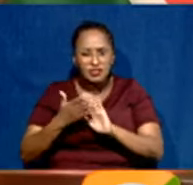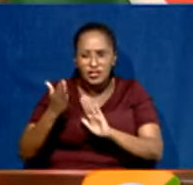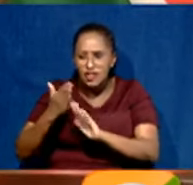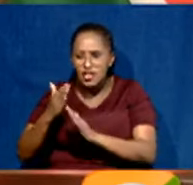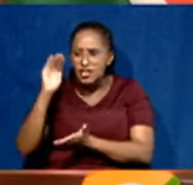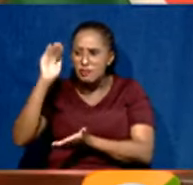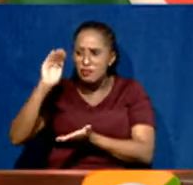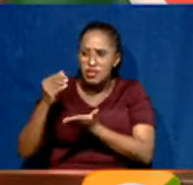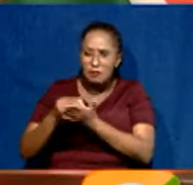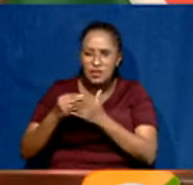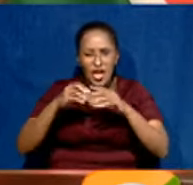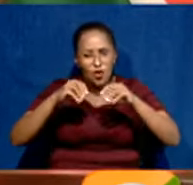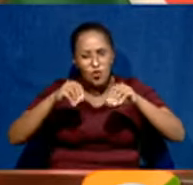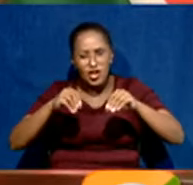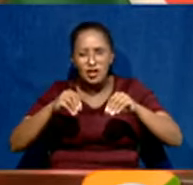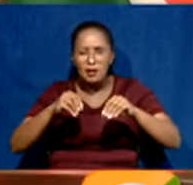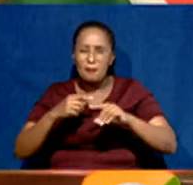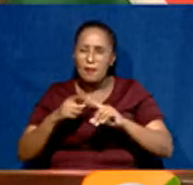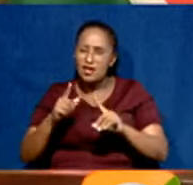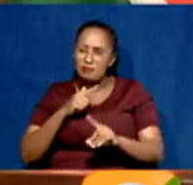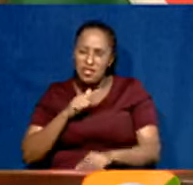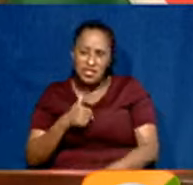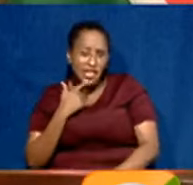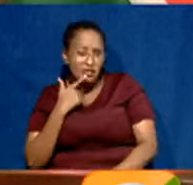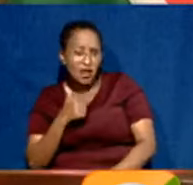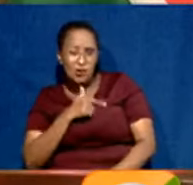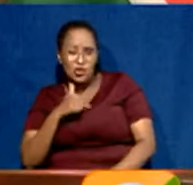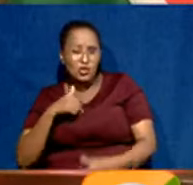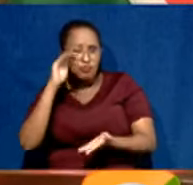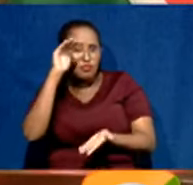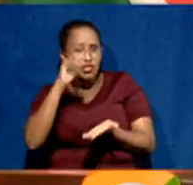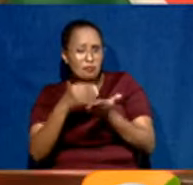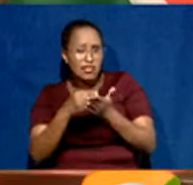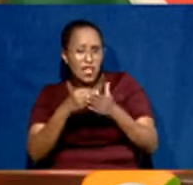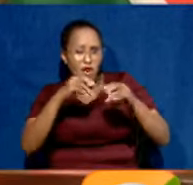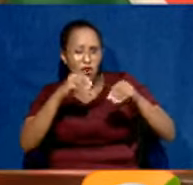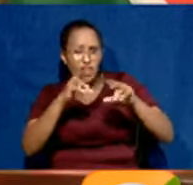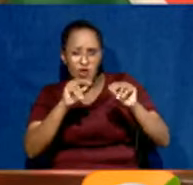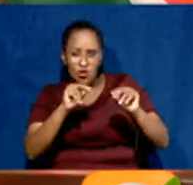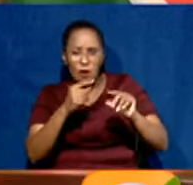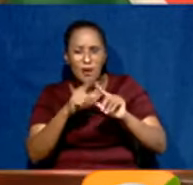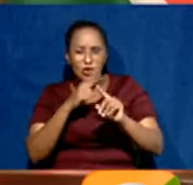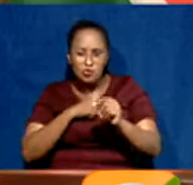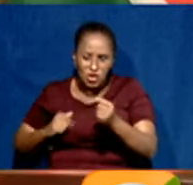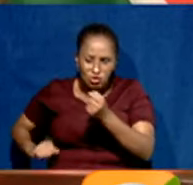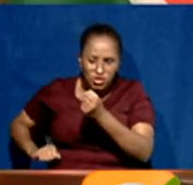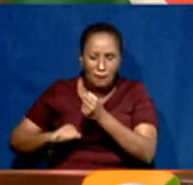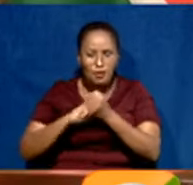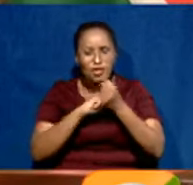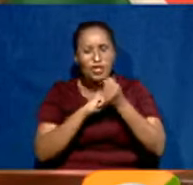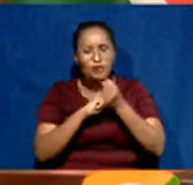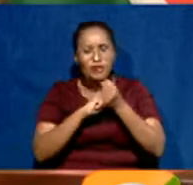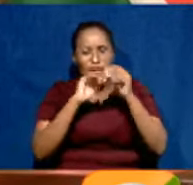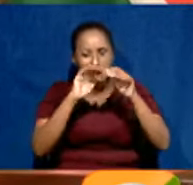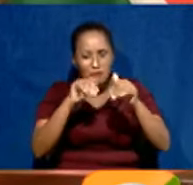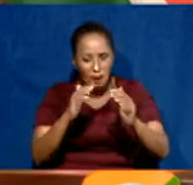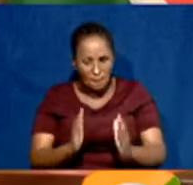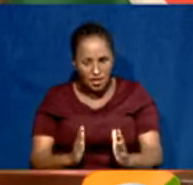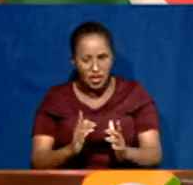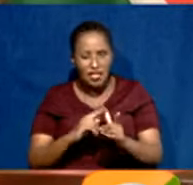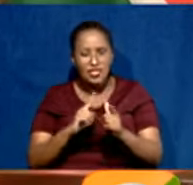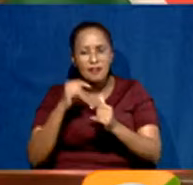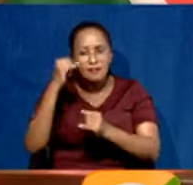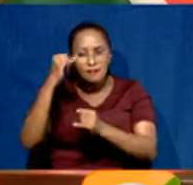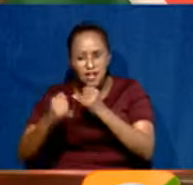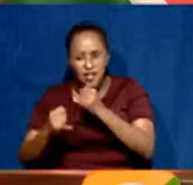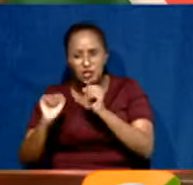subsidizing UNGA. I told them, let us not subsidize UNGA. Let us promote production, mm-hmm. we will eventually